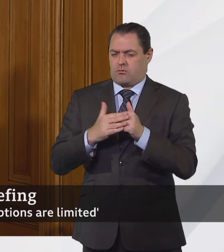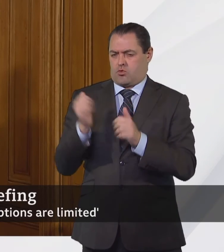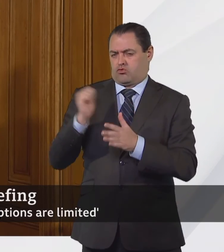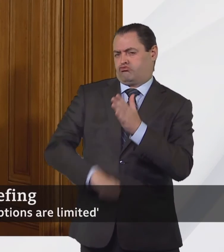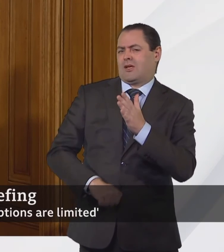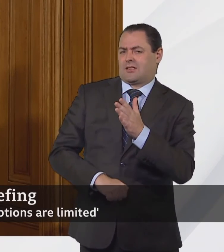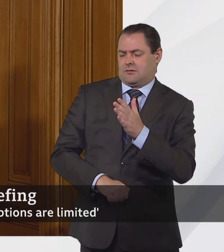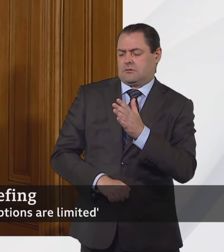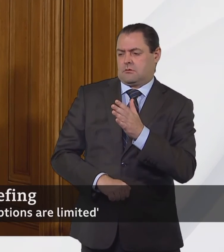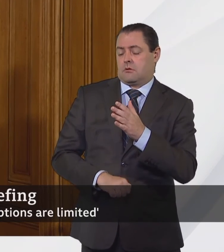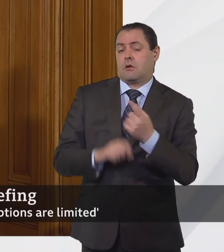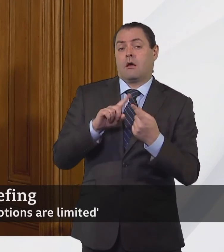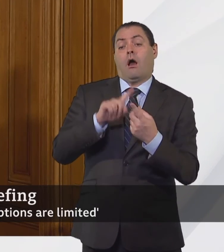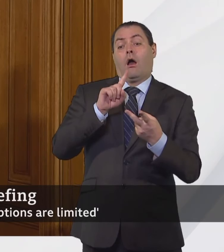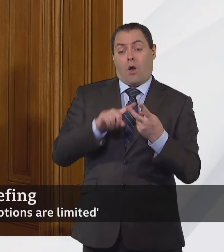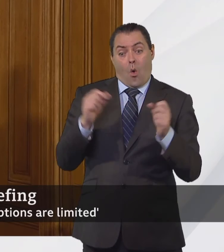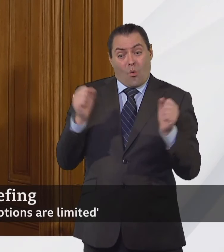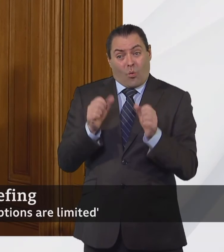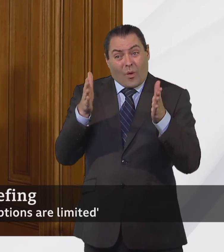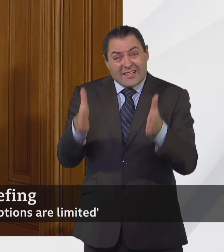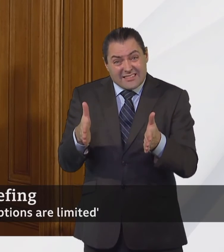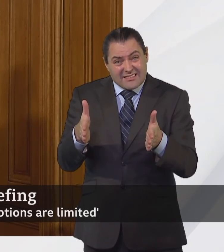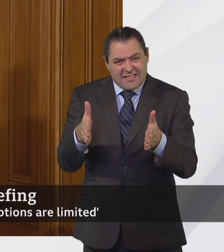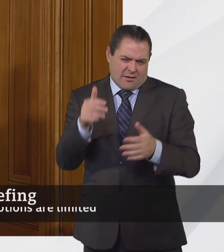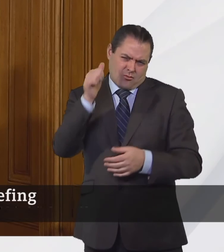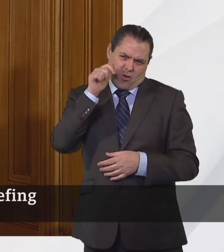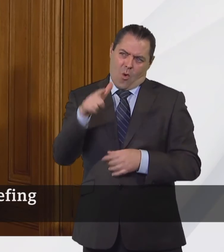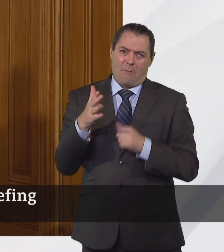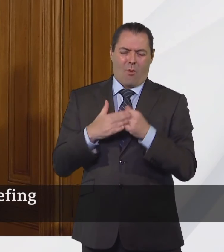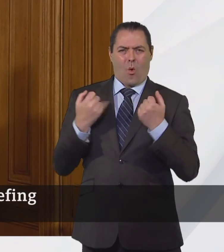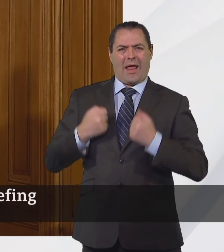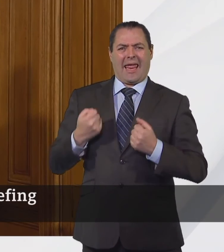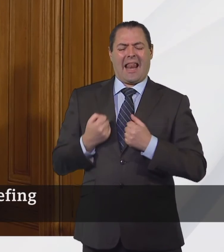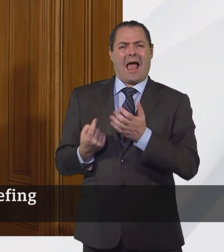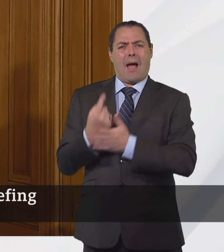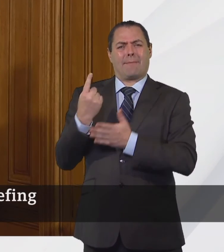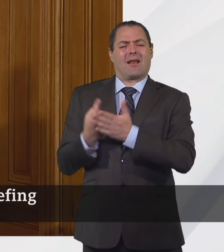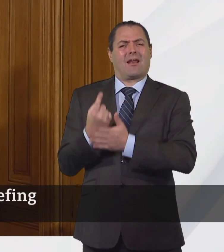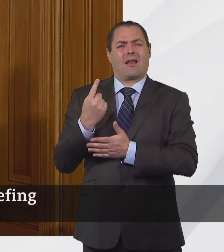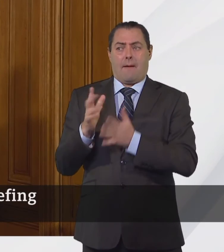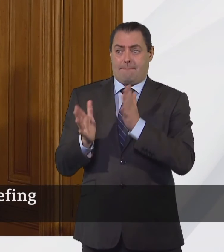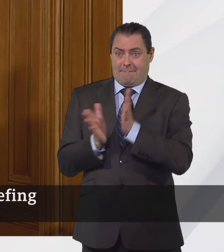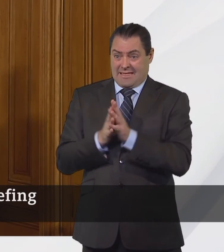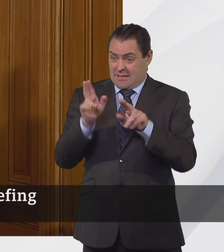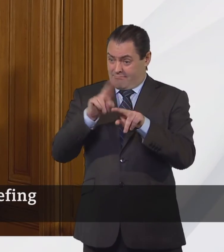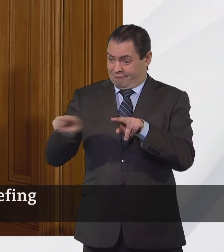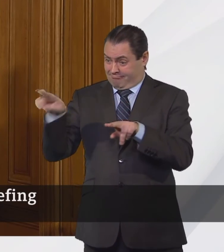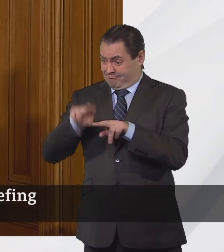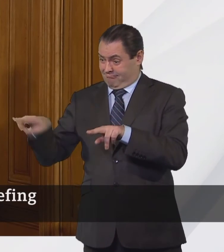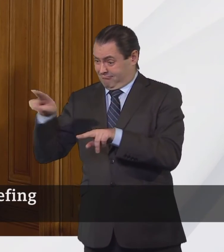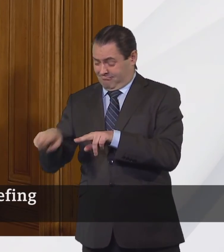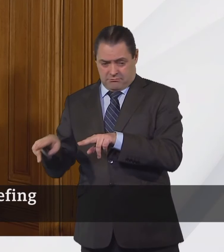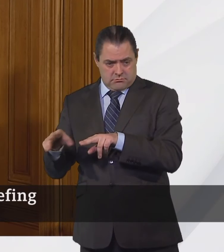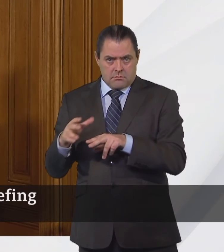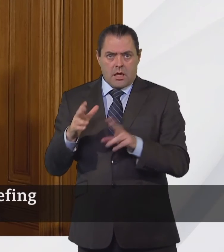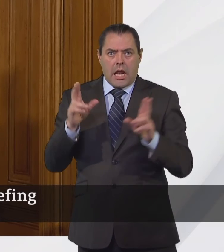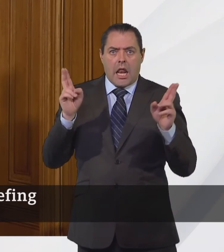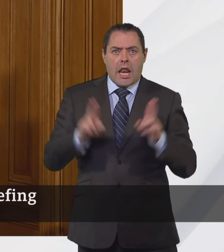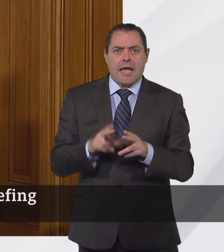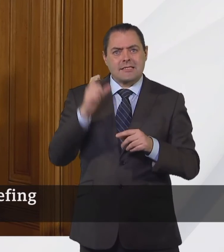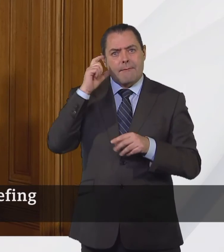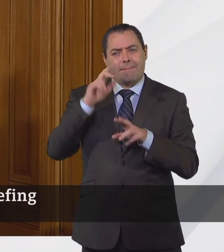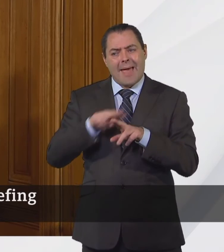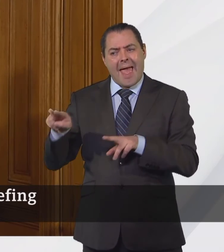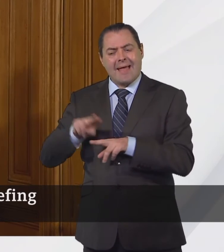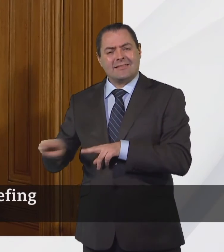on the NHS, so our headroom in the NHS just naturally goes down as we go into the winter months. So we have less room for manoeuvre on that side of the